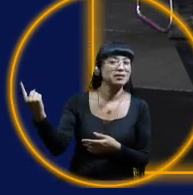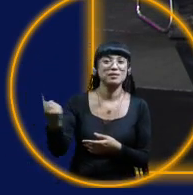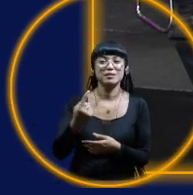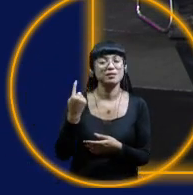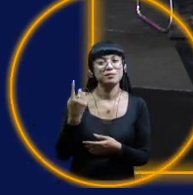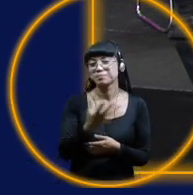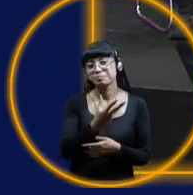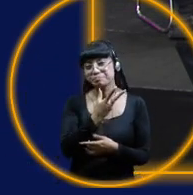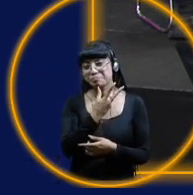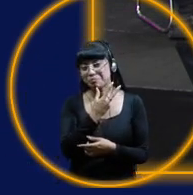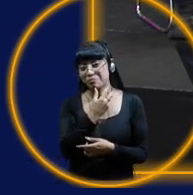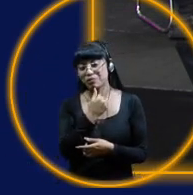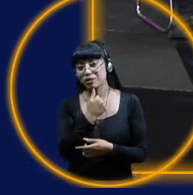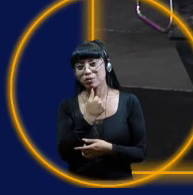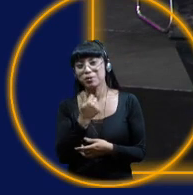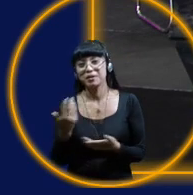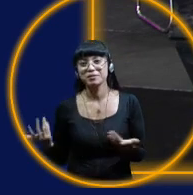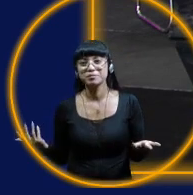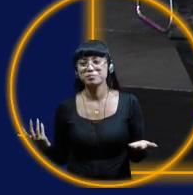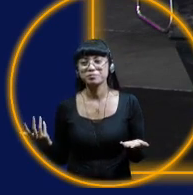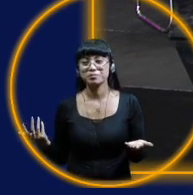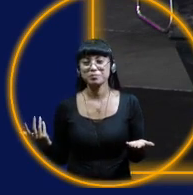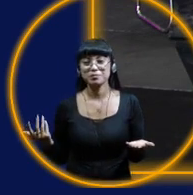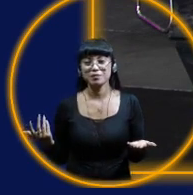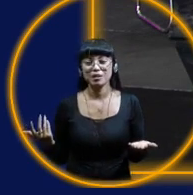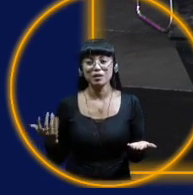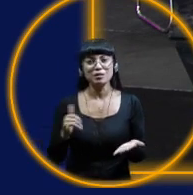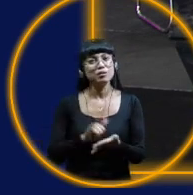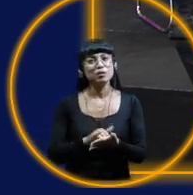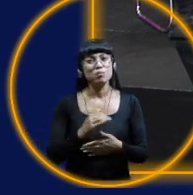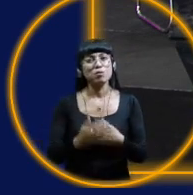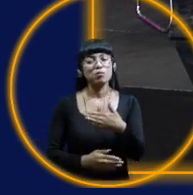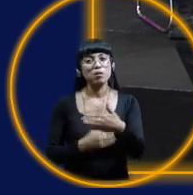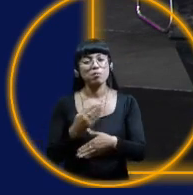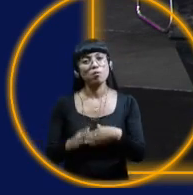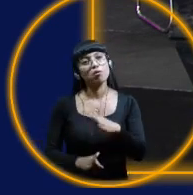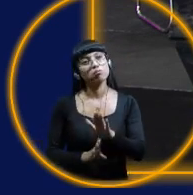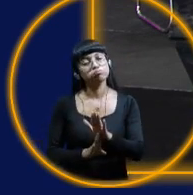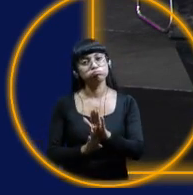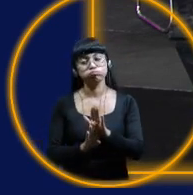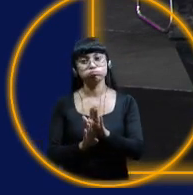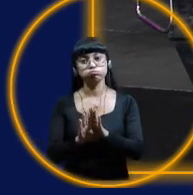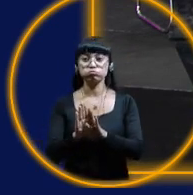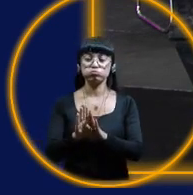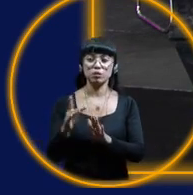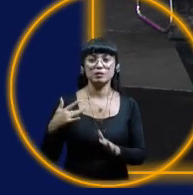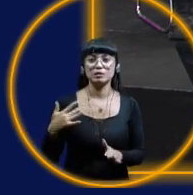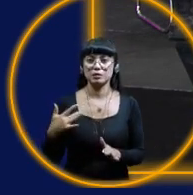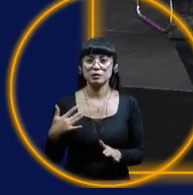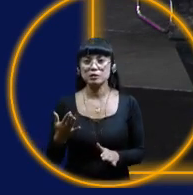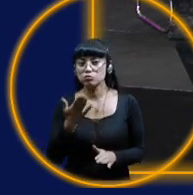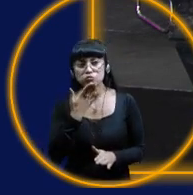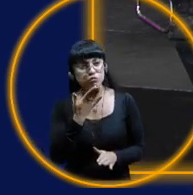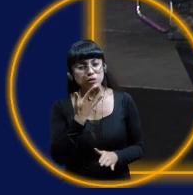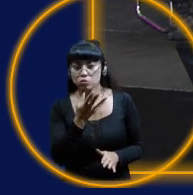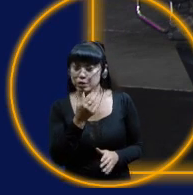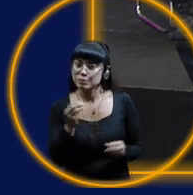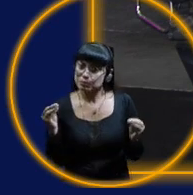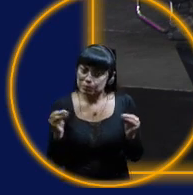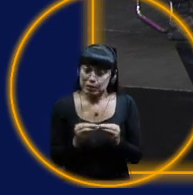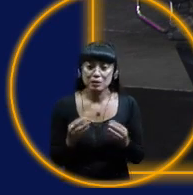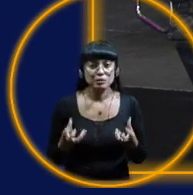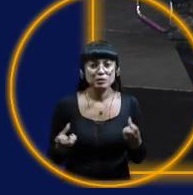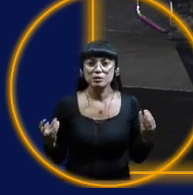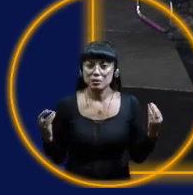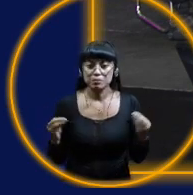along and you just, I think you feel like what you're doing is not enough. And I think that